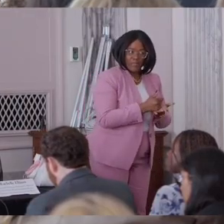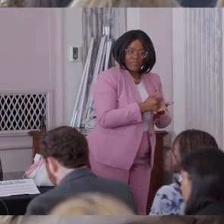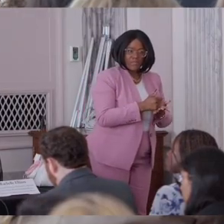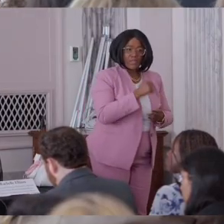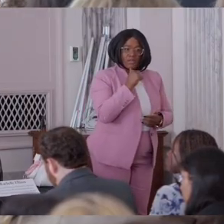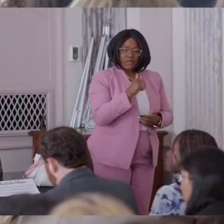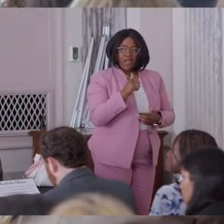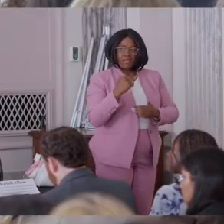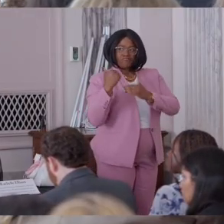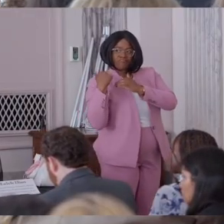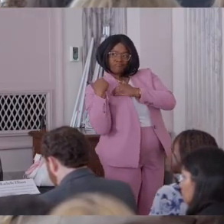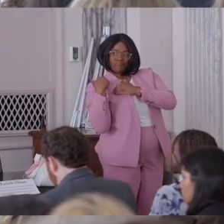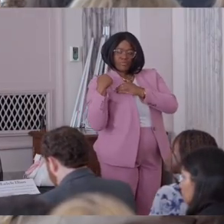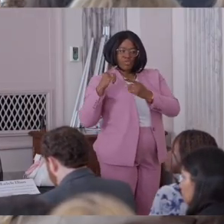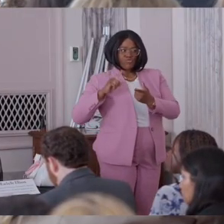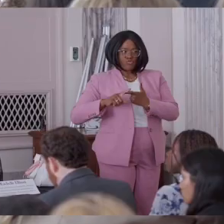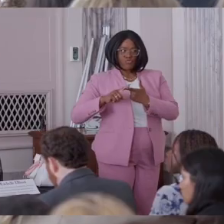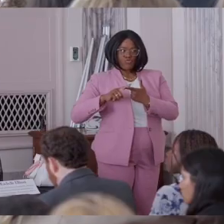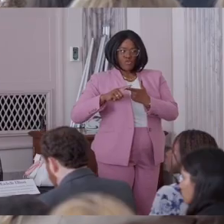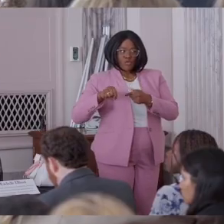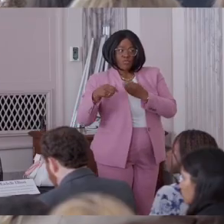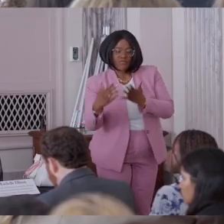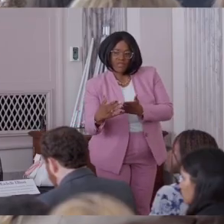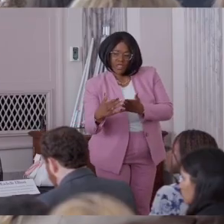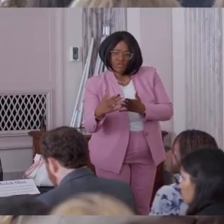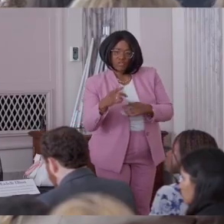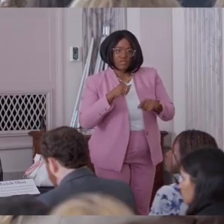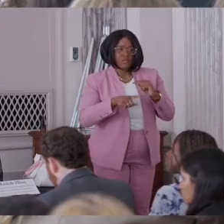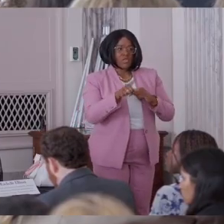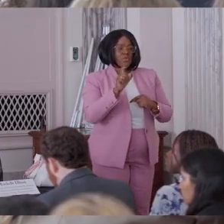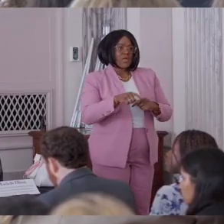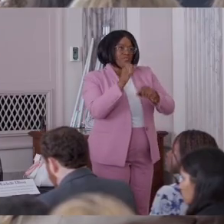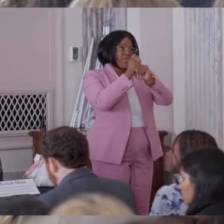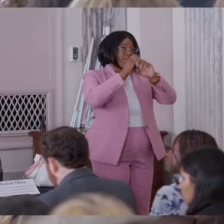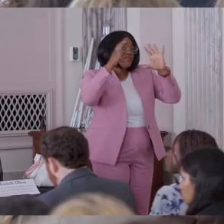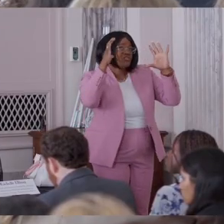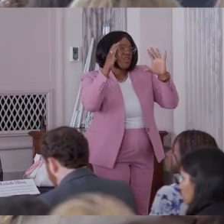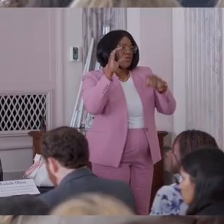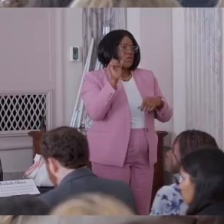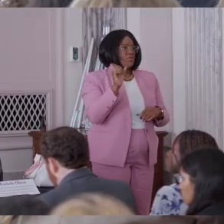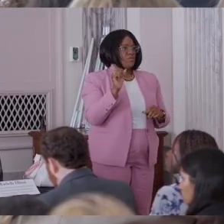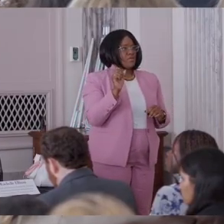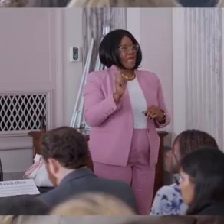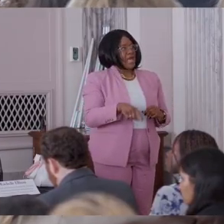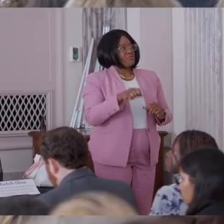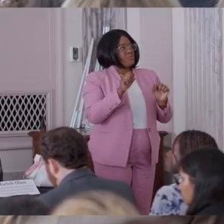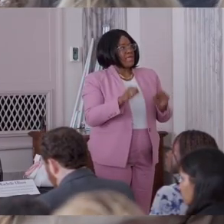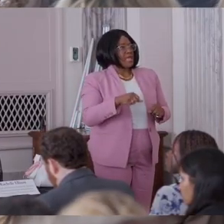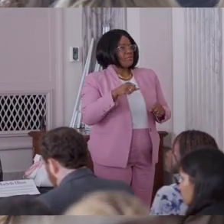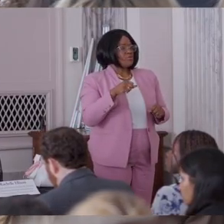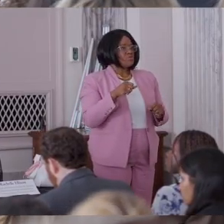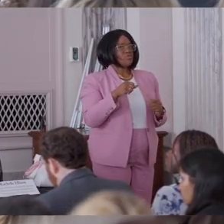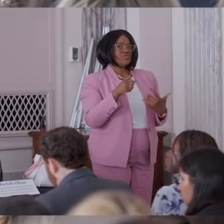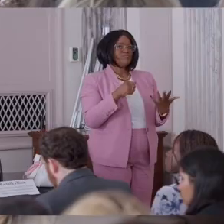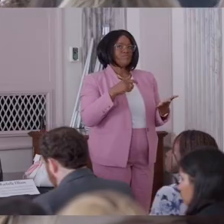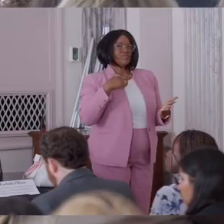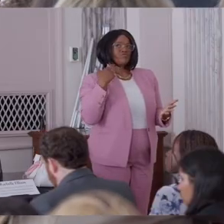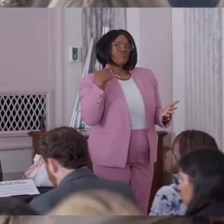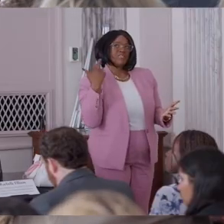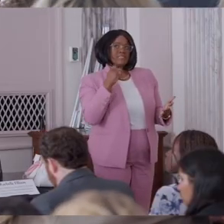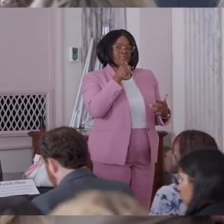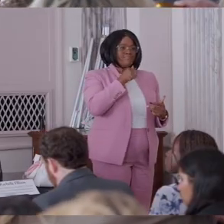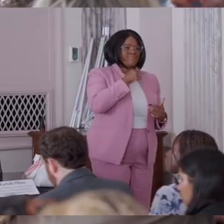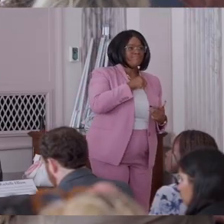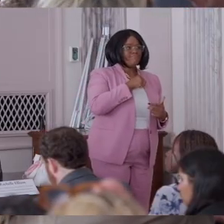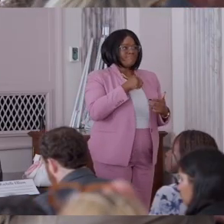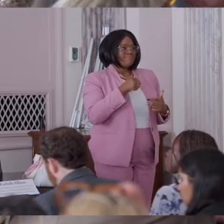on the providers, because you've got to be visionary and, risk tolerant in order to braid those funding